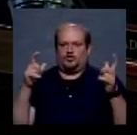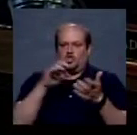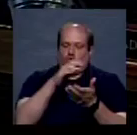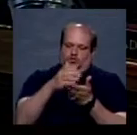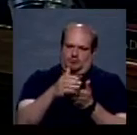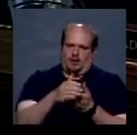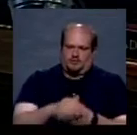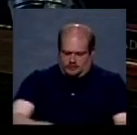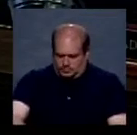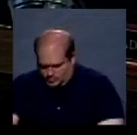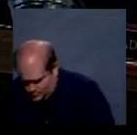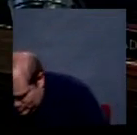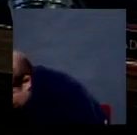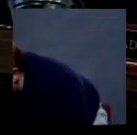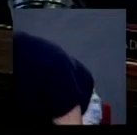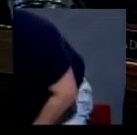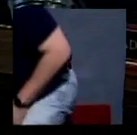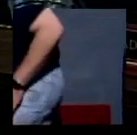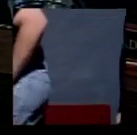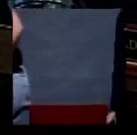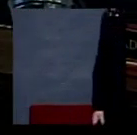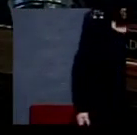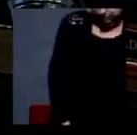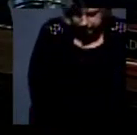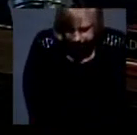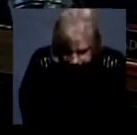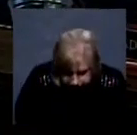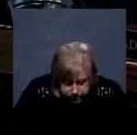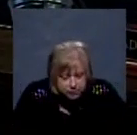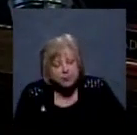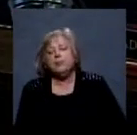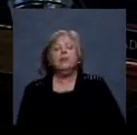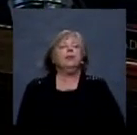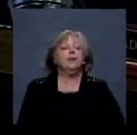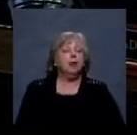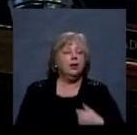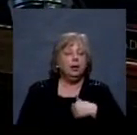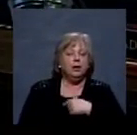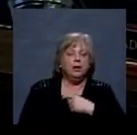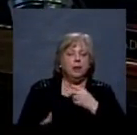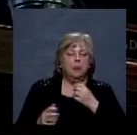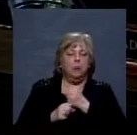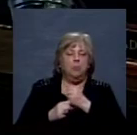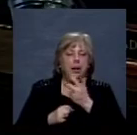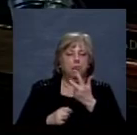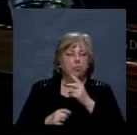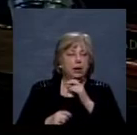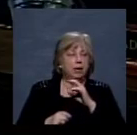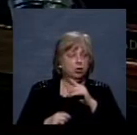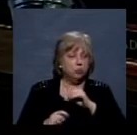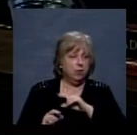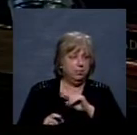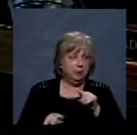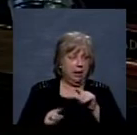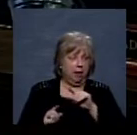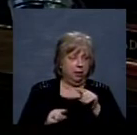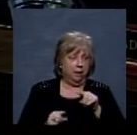amount. And they made three trips out there to tell that man that. They told me that they have no way of enforcing